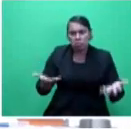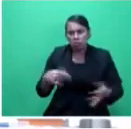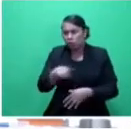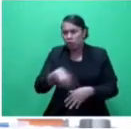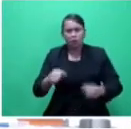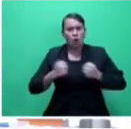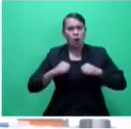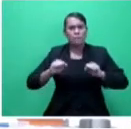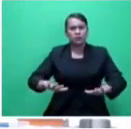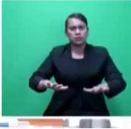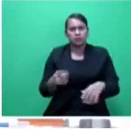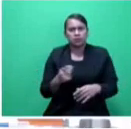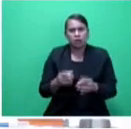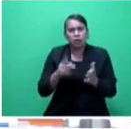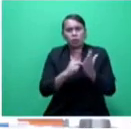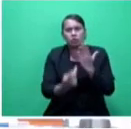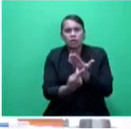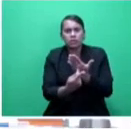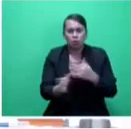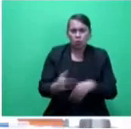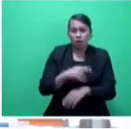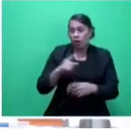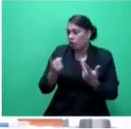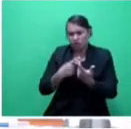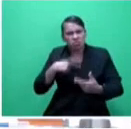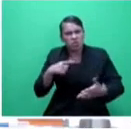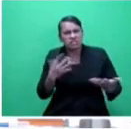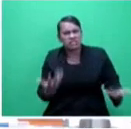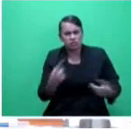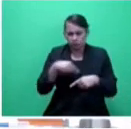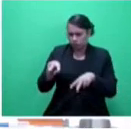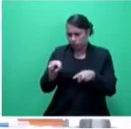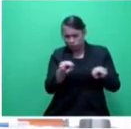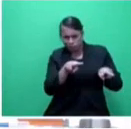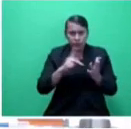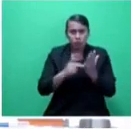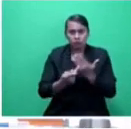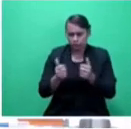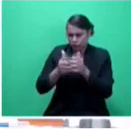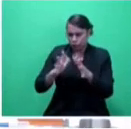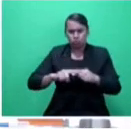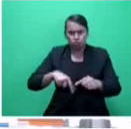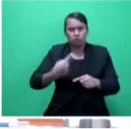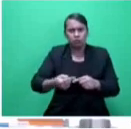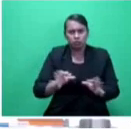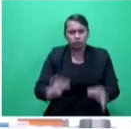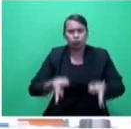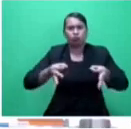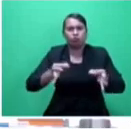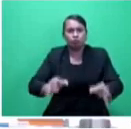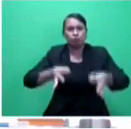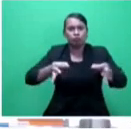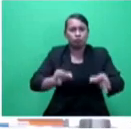project. This is why year in, year out, we see a lot of projects sort of go in from one year to the other financial year, into the other financial year, because